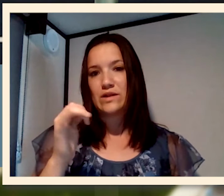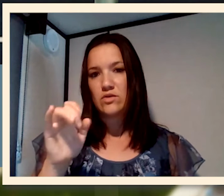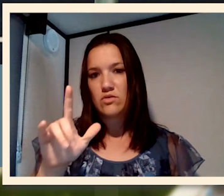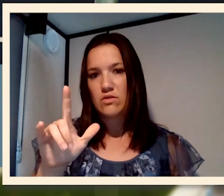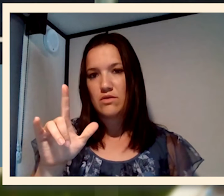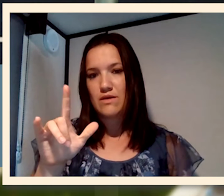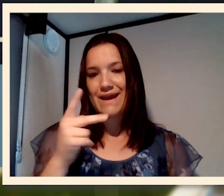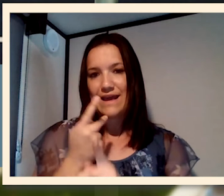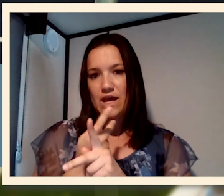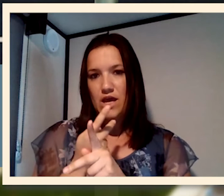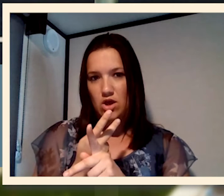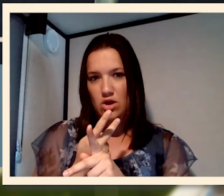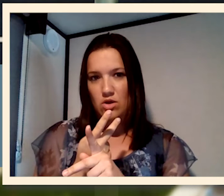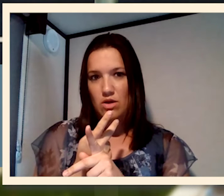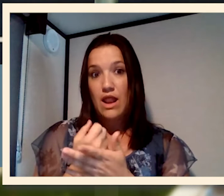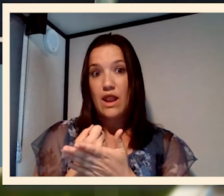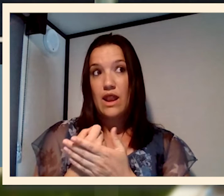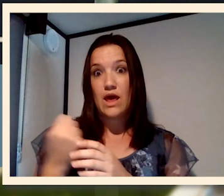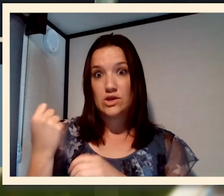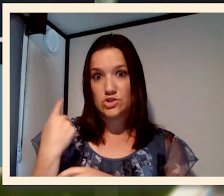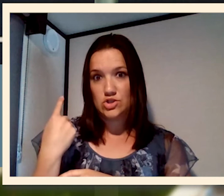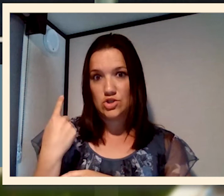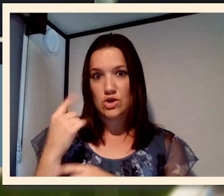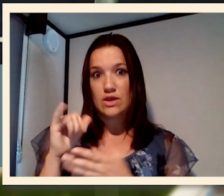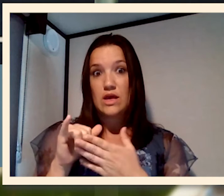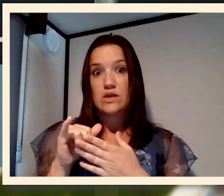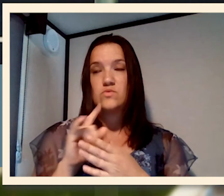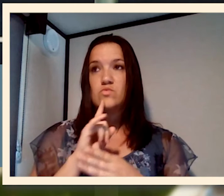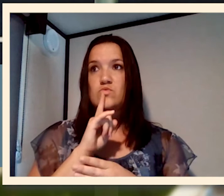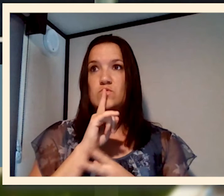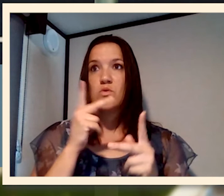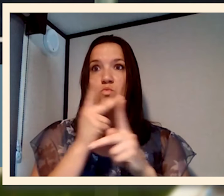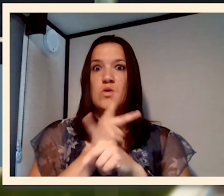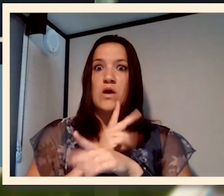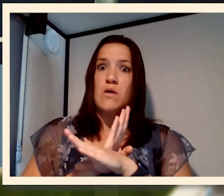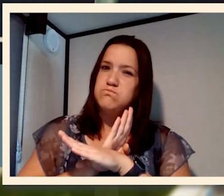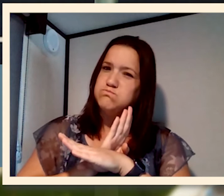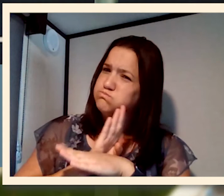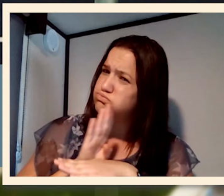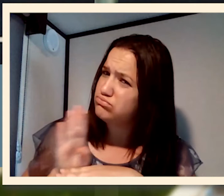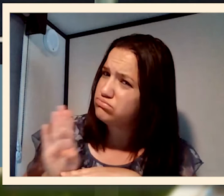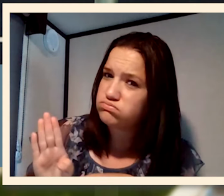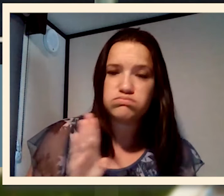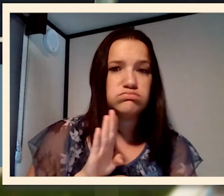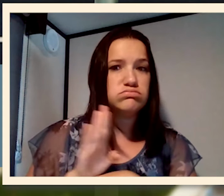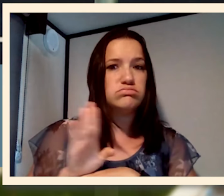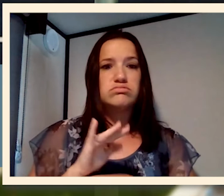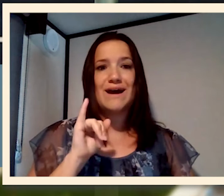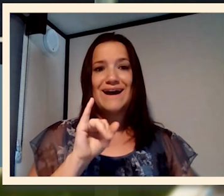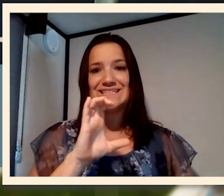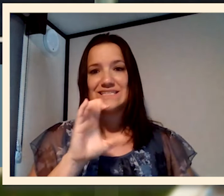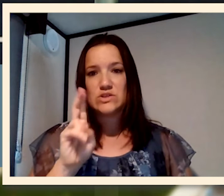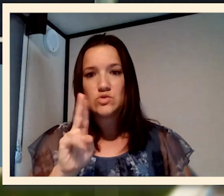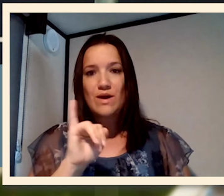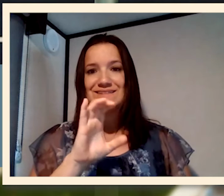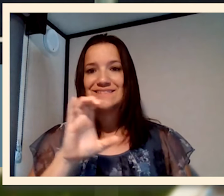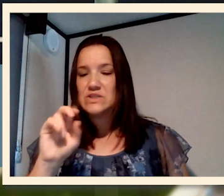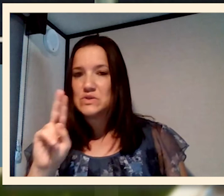care. So last year, you know, that's where we were just incredibly busy, is in the ICU